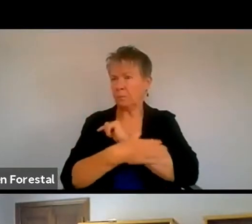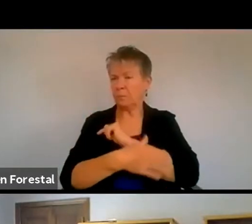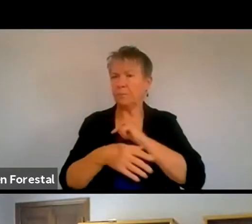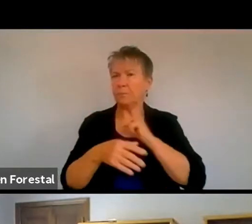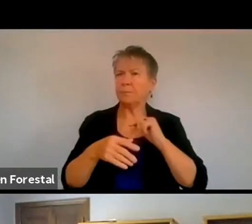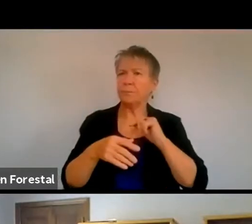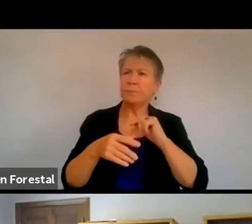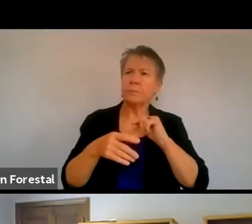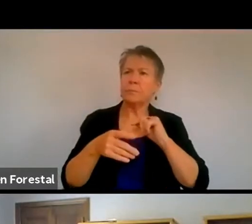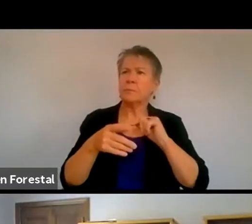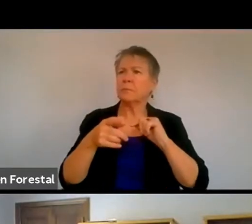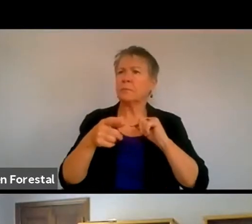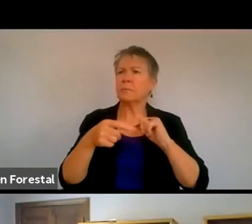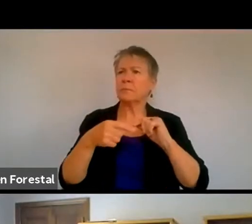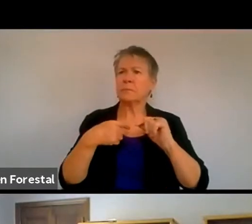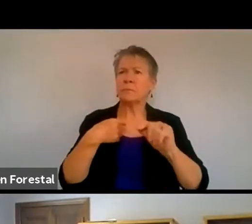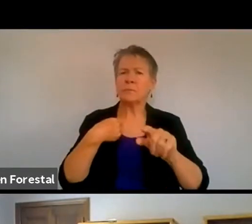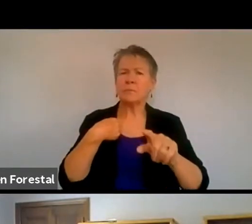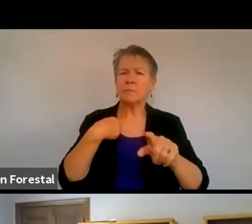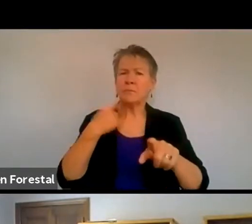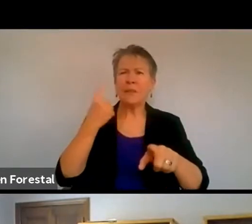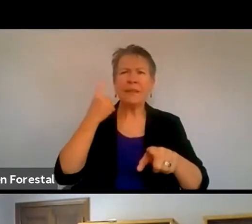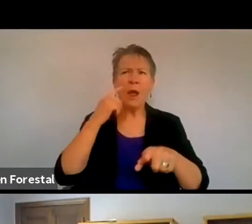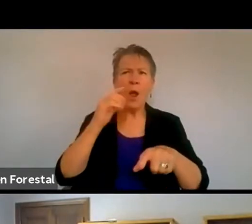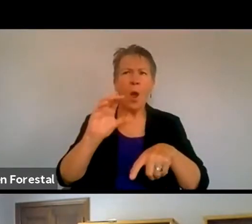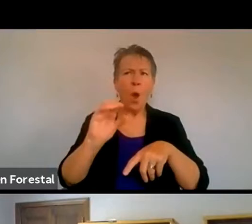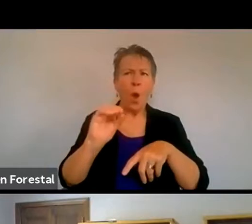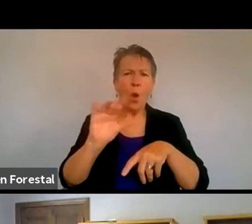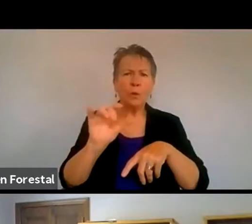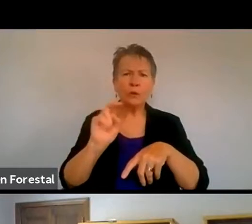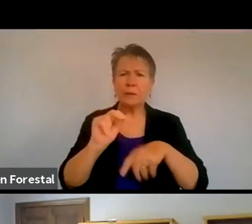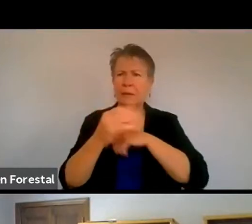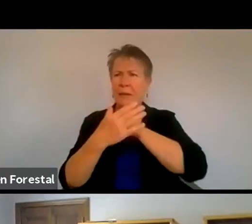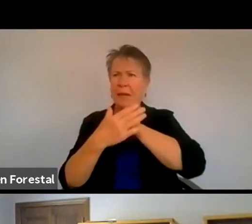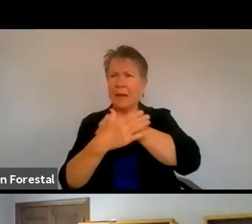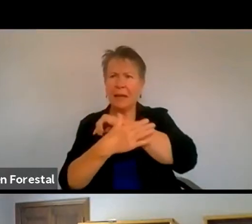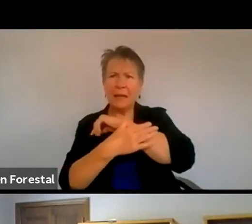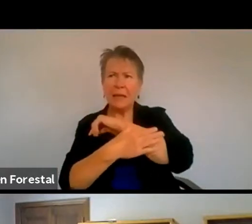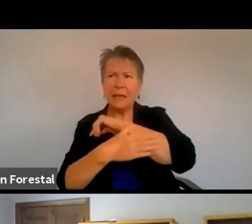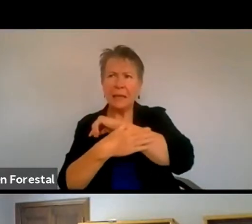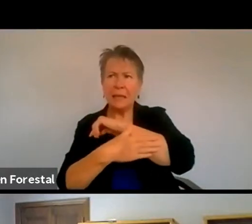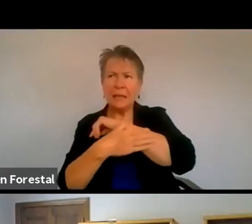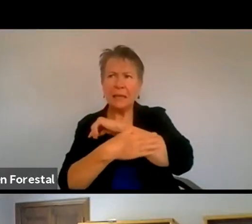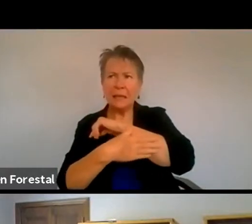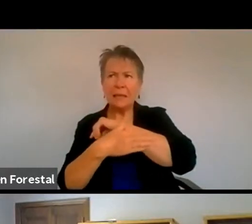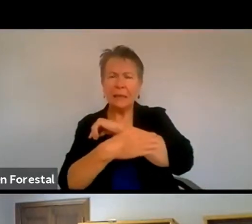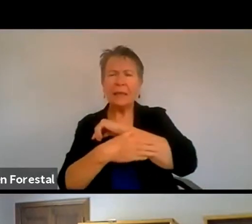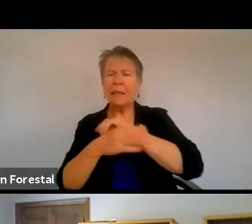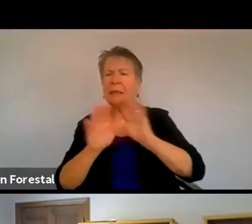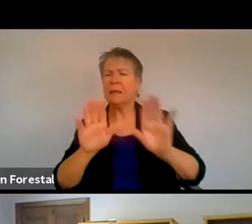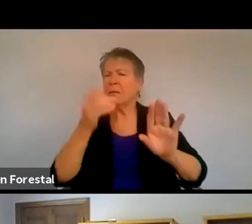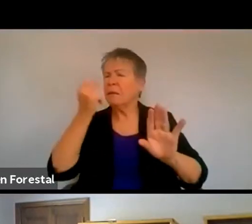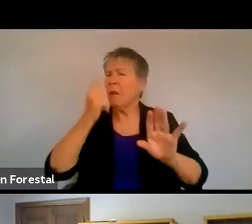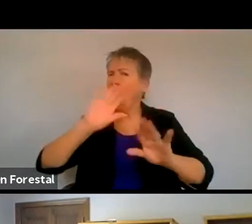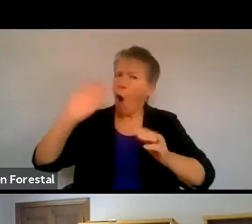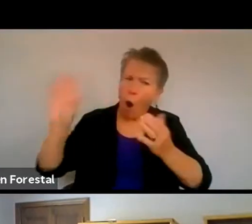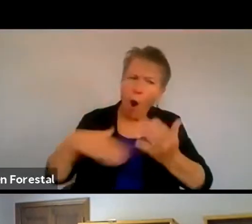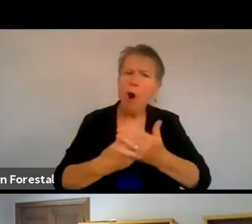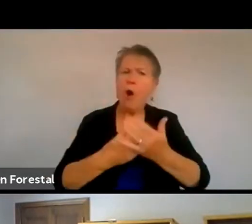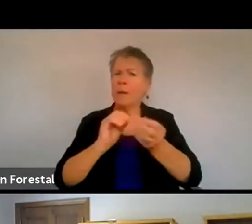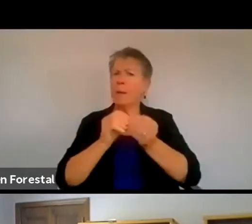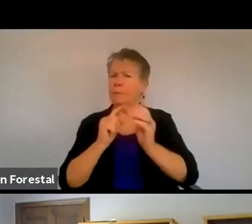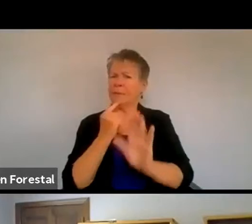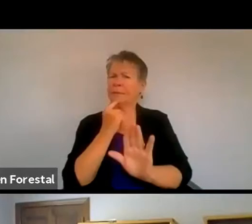I think the Ocean County numbers, and again, we take every single one of these numbers deadly seriously. If there's a lesson to be learned there, it's